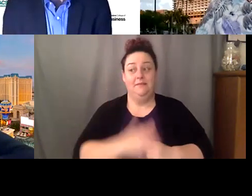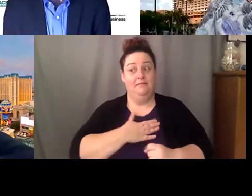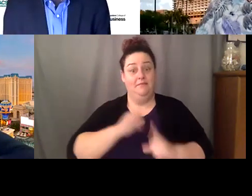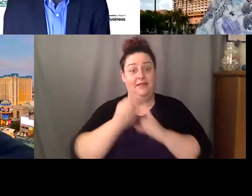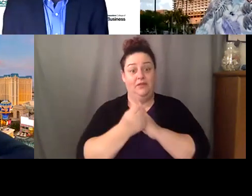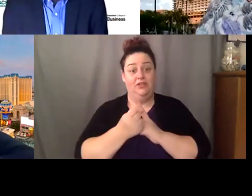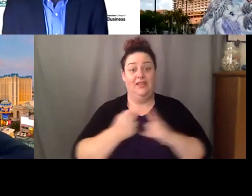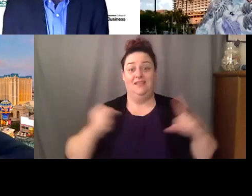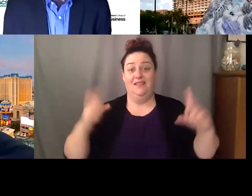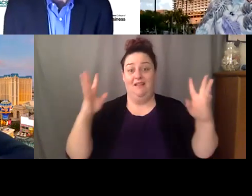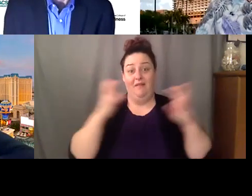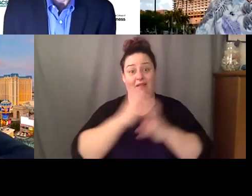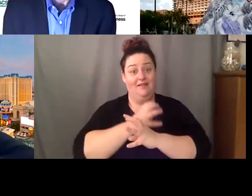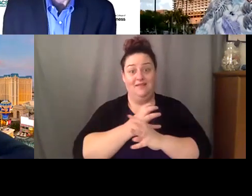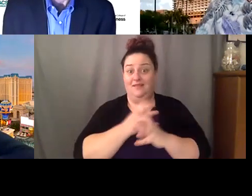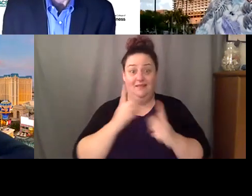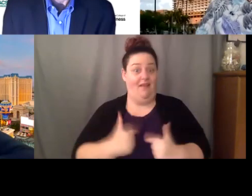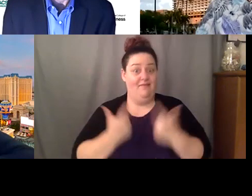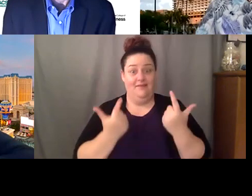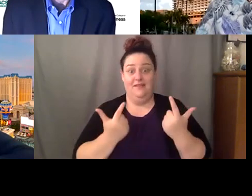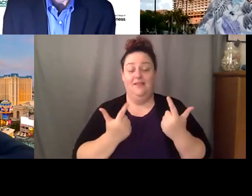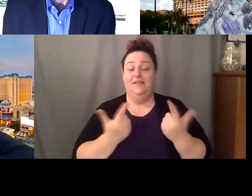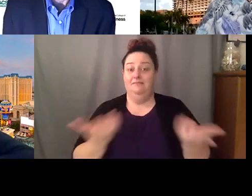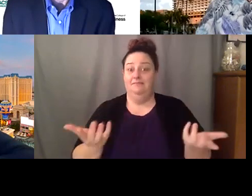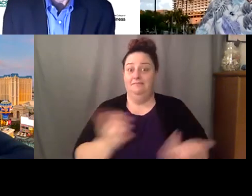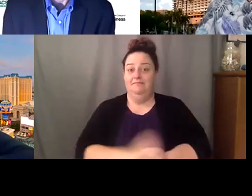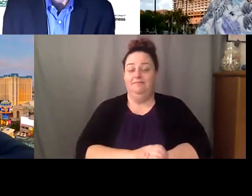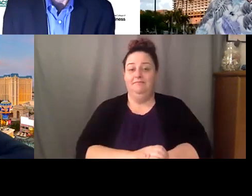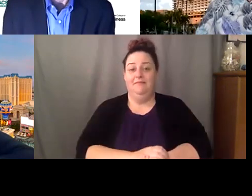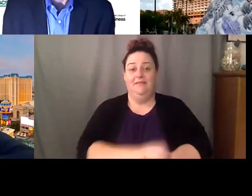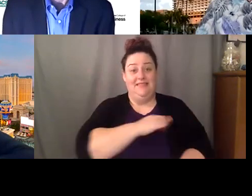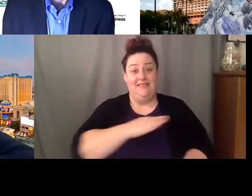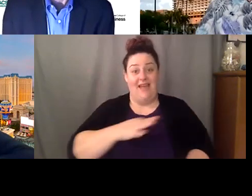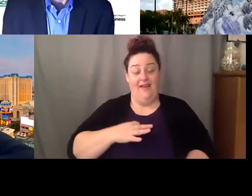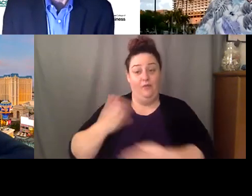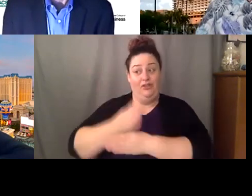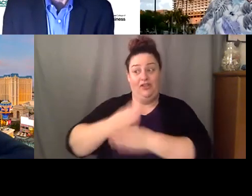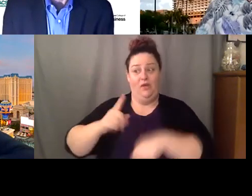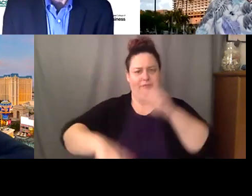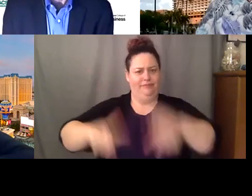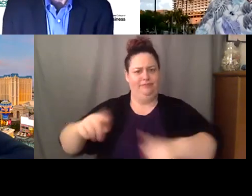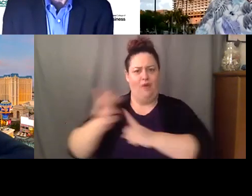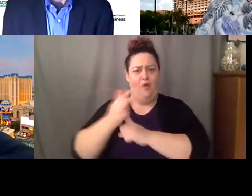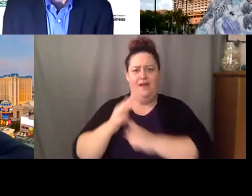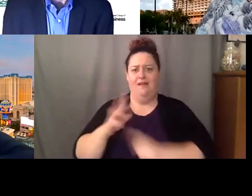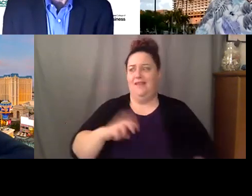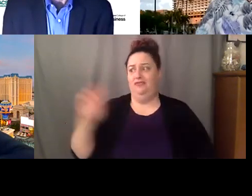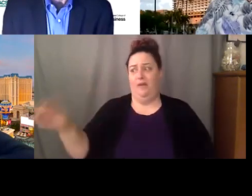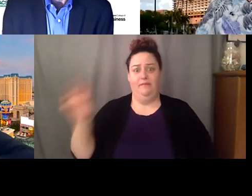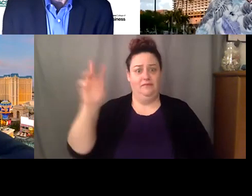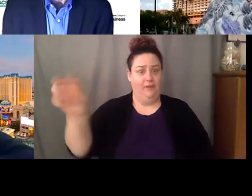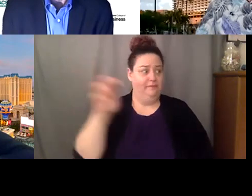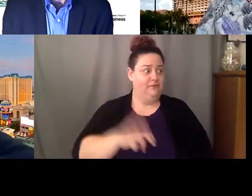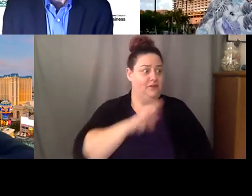it's a whole complex wide, where we share staff amongst all the hotels. The service staff